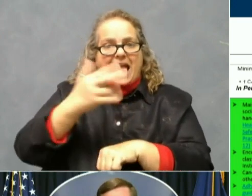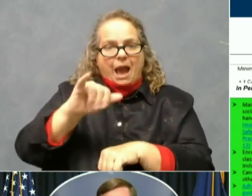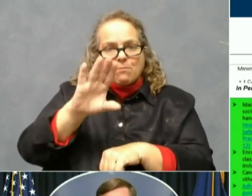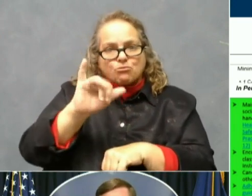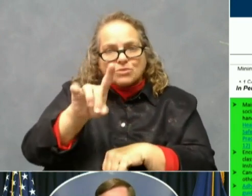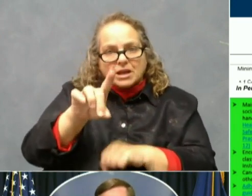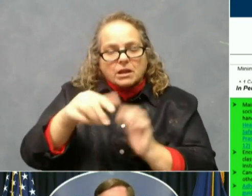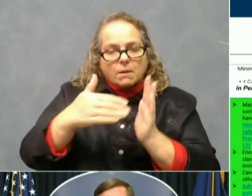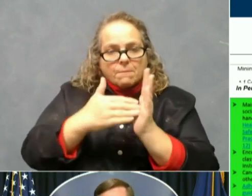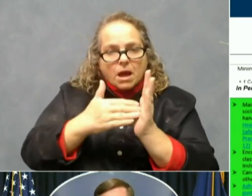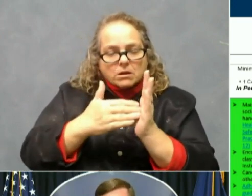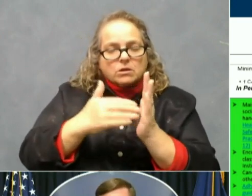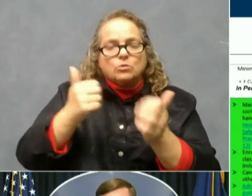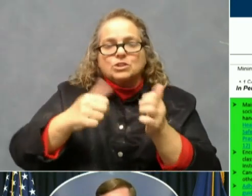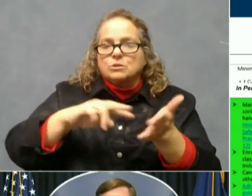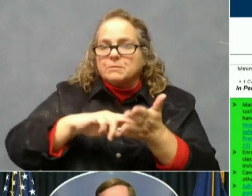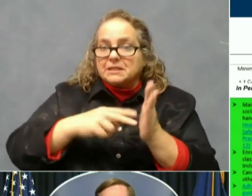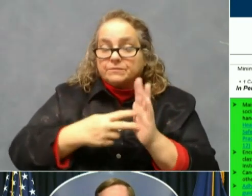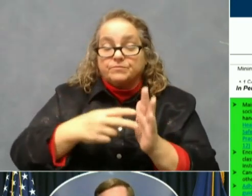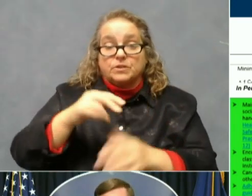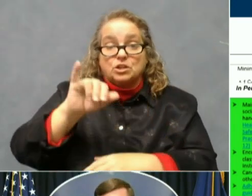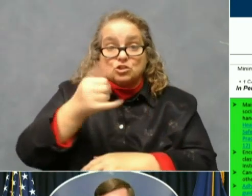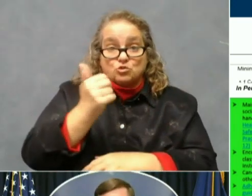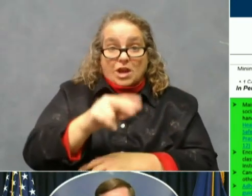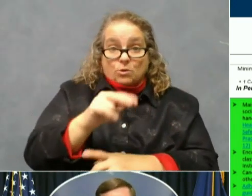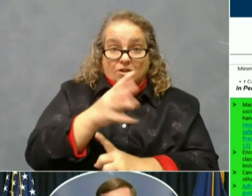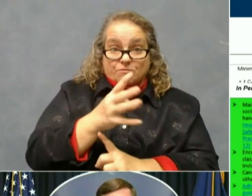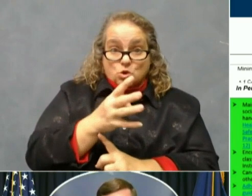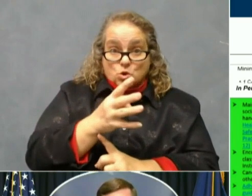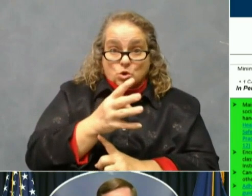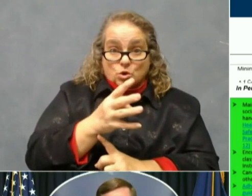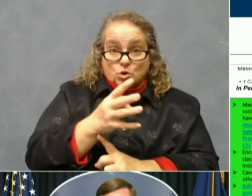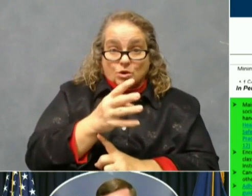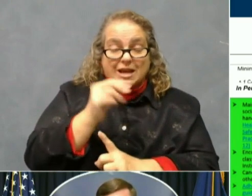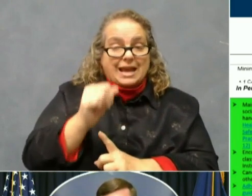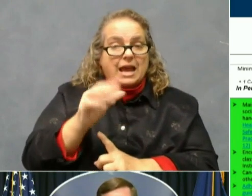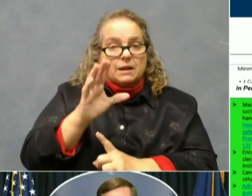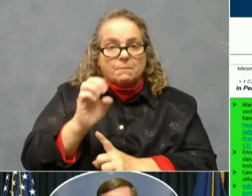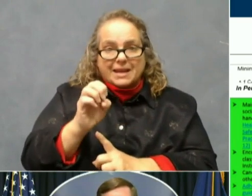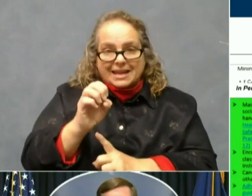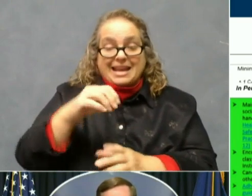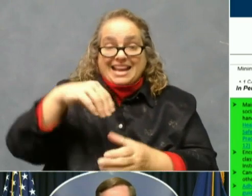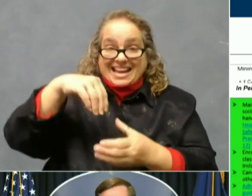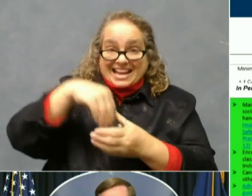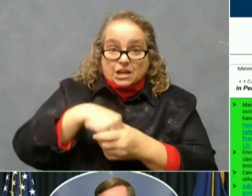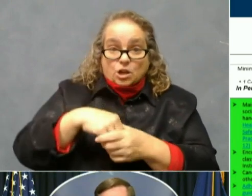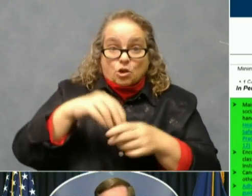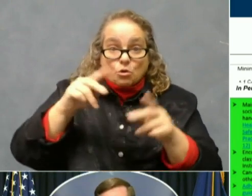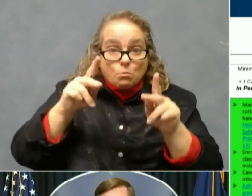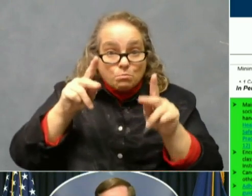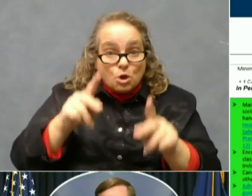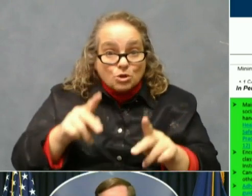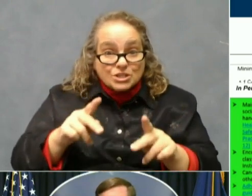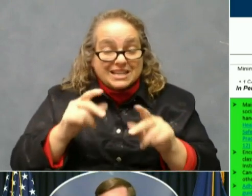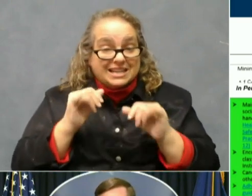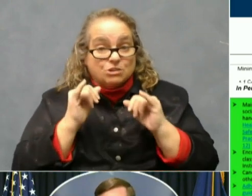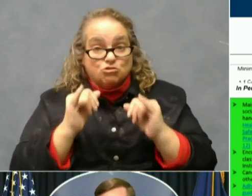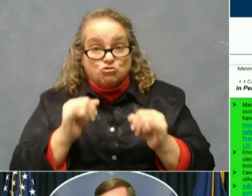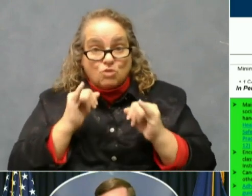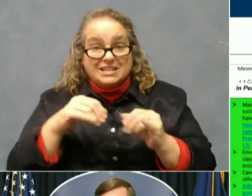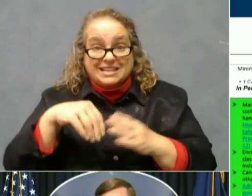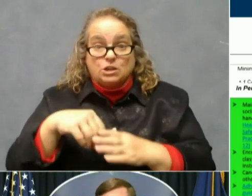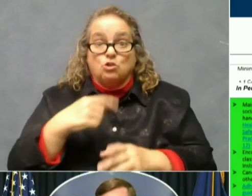starting January 4th, there can be in-person instruction in red